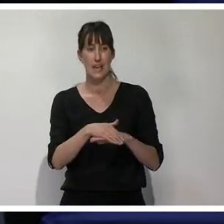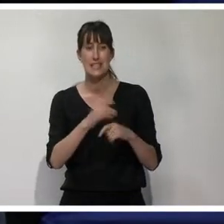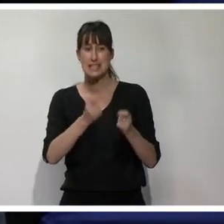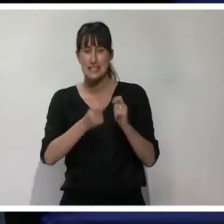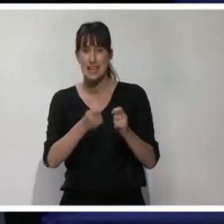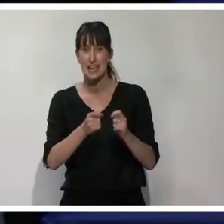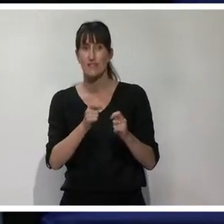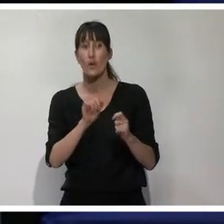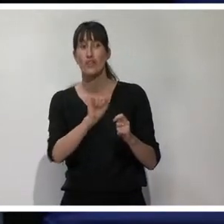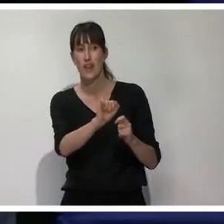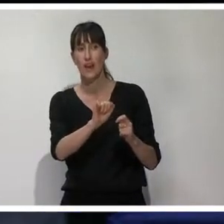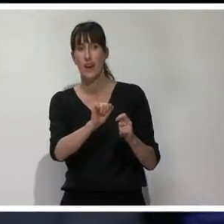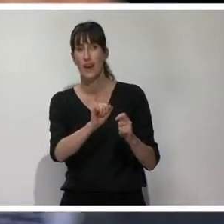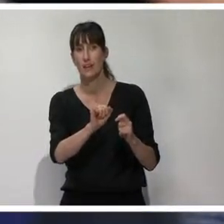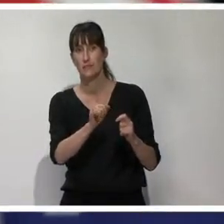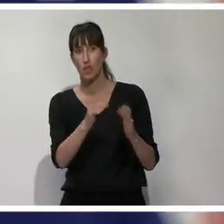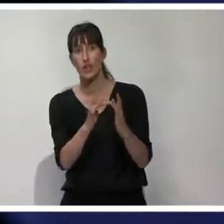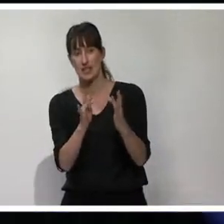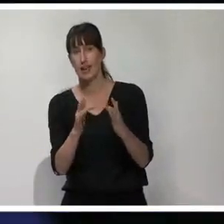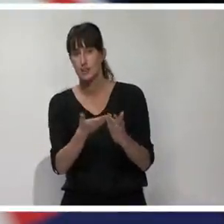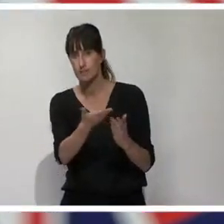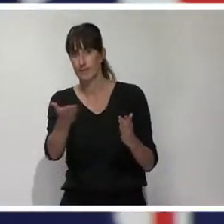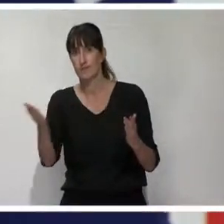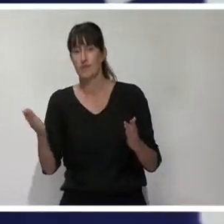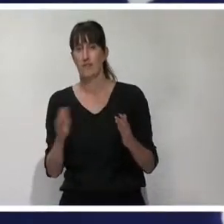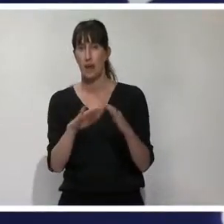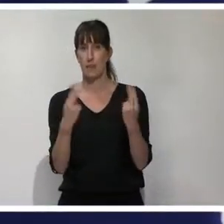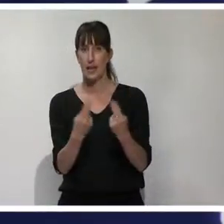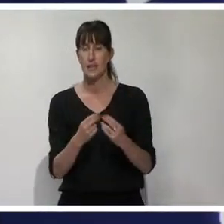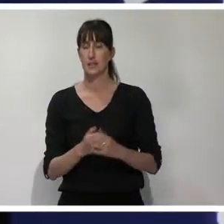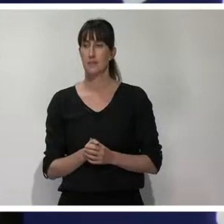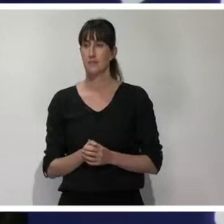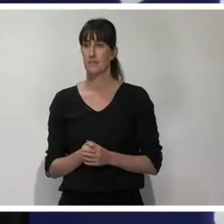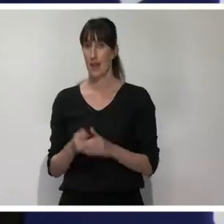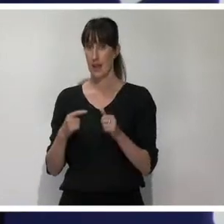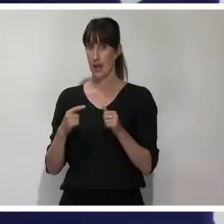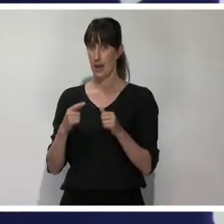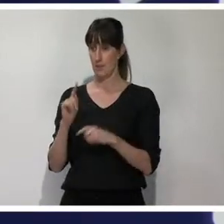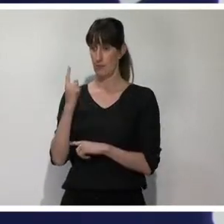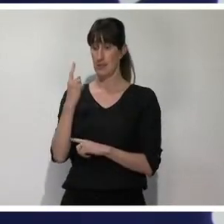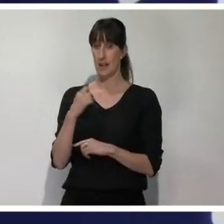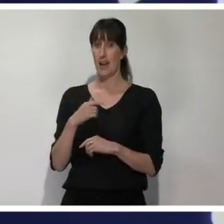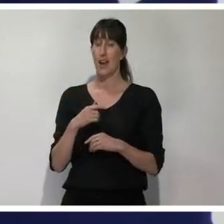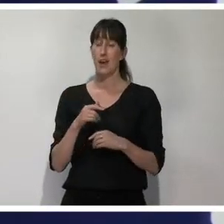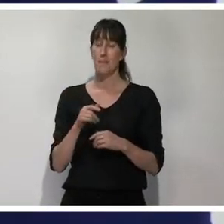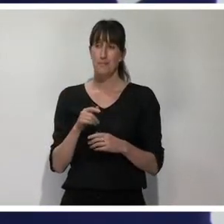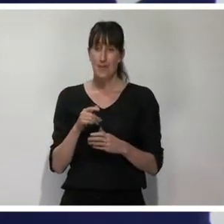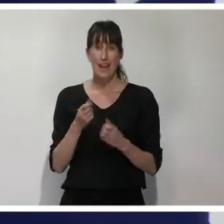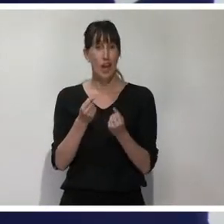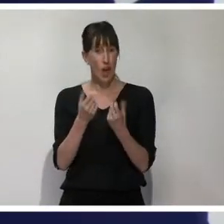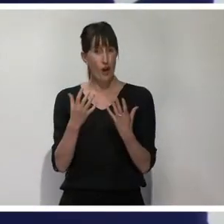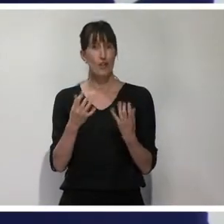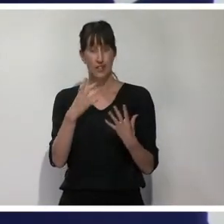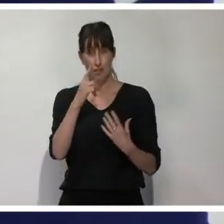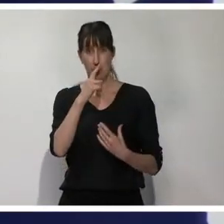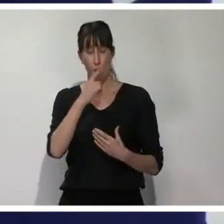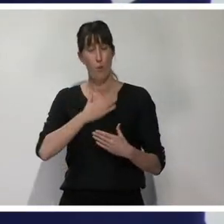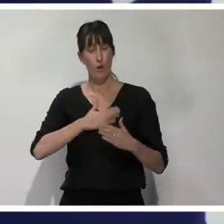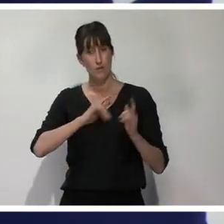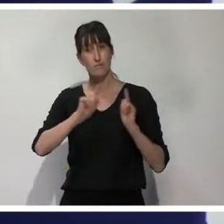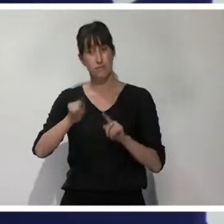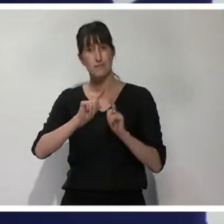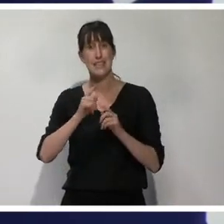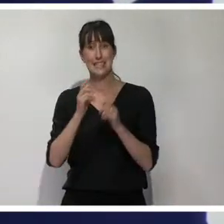members. Joe, and just to add, probably helpful to add, many people will have seen there's a large number of people seeking testing at the